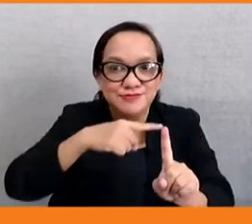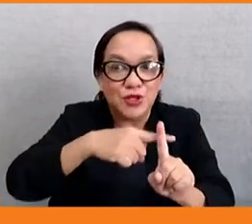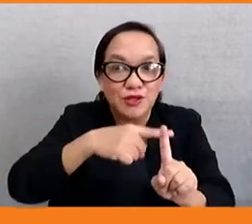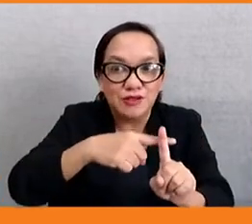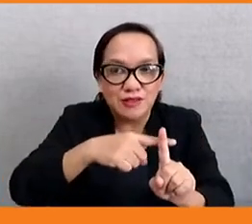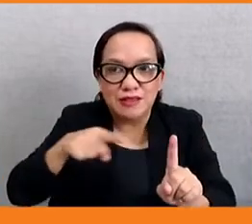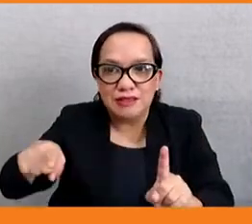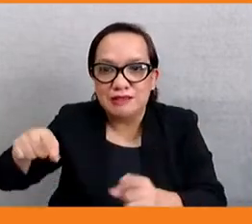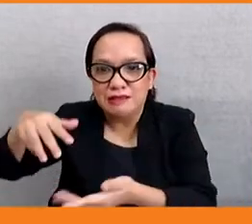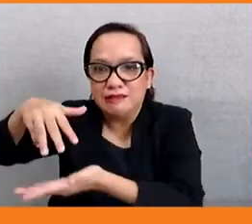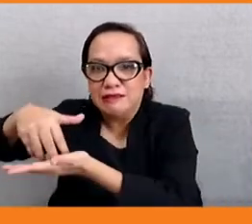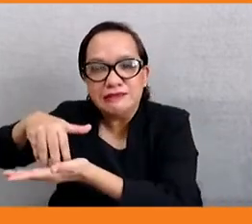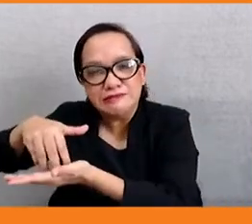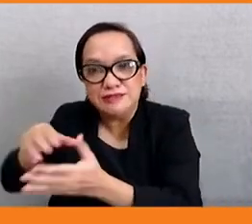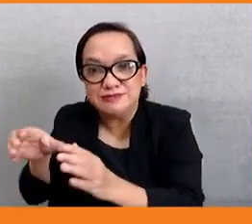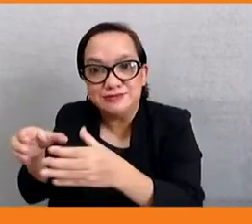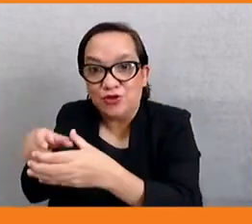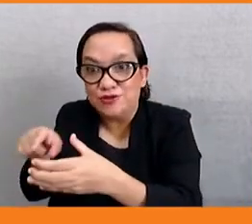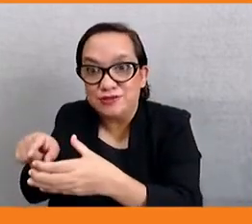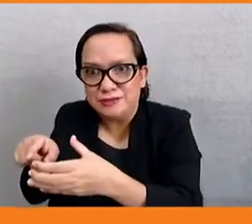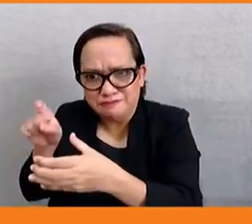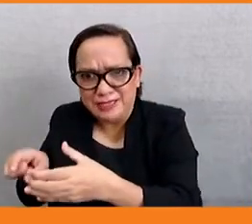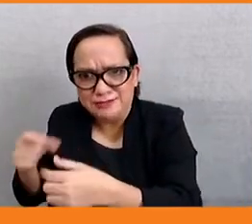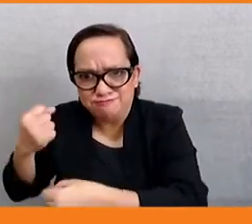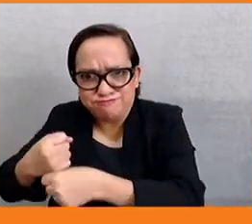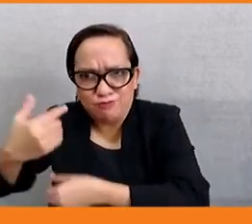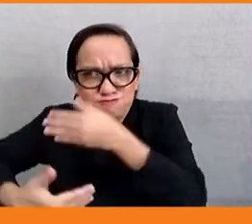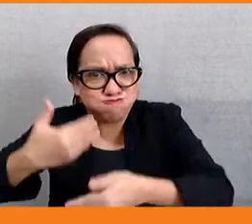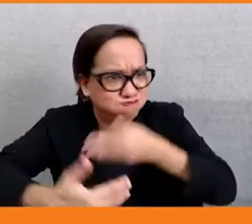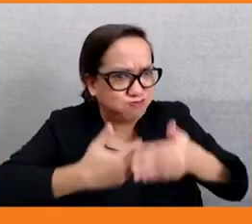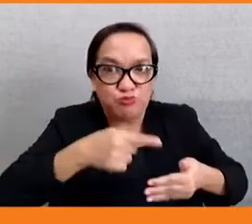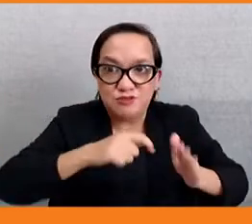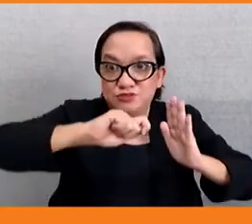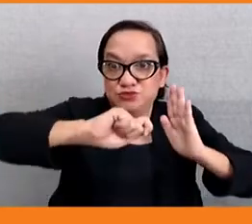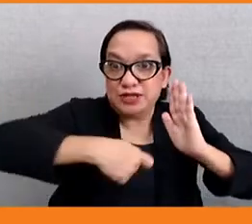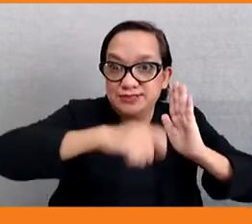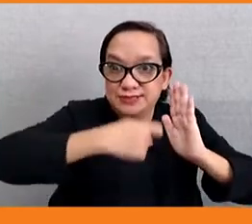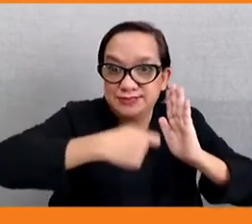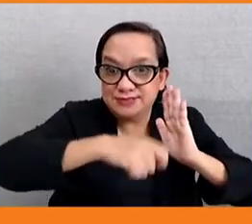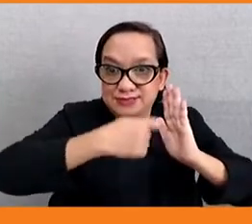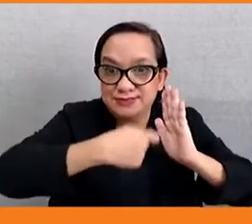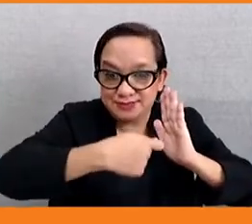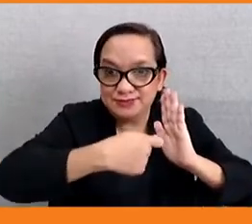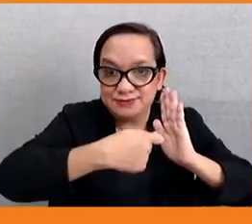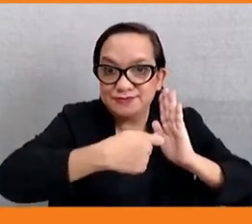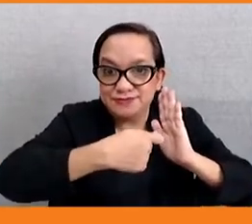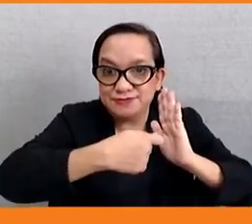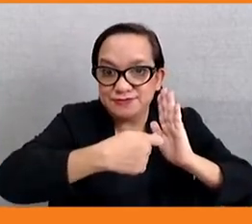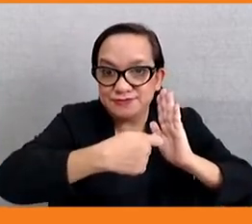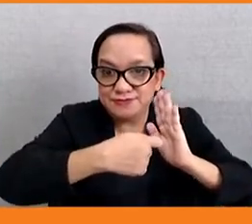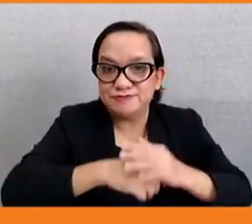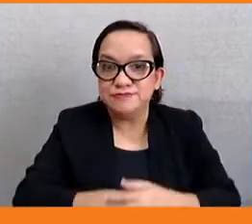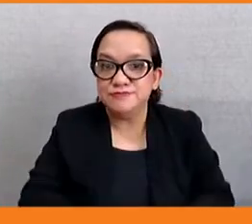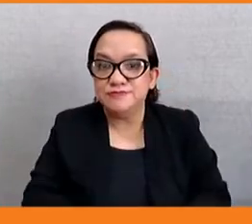our projects. And third, ADB is working with our developing